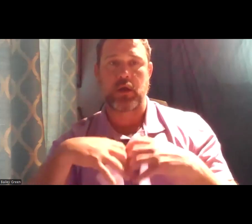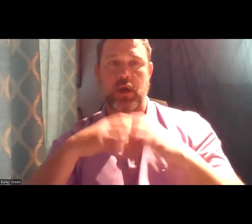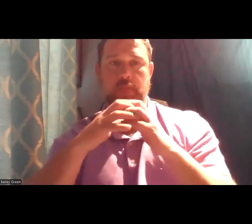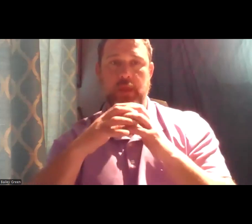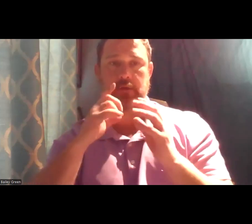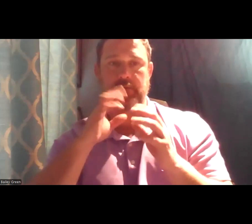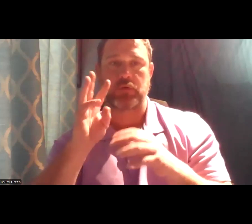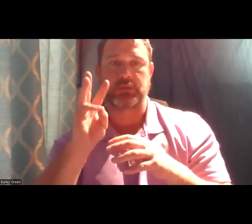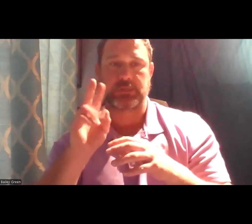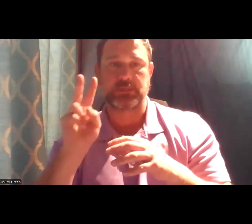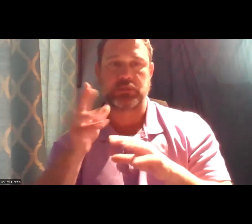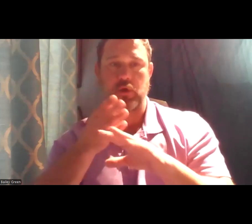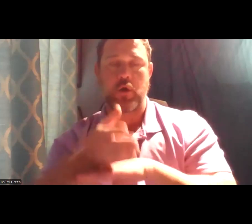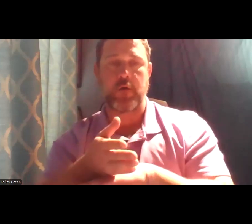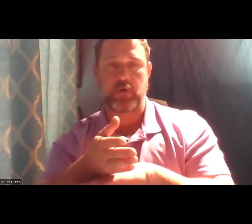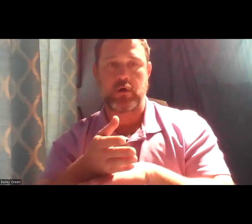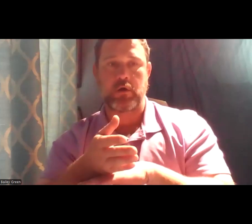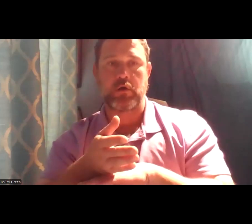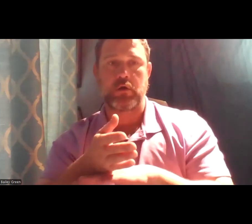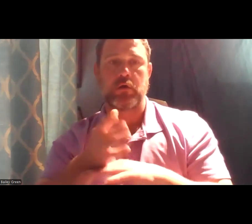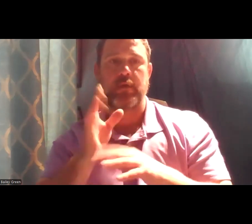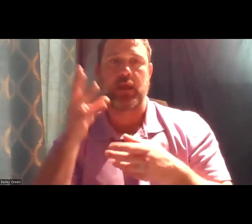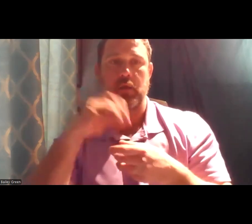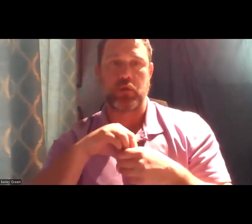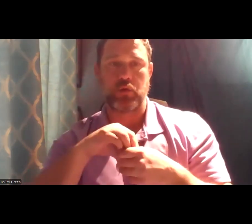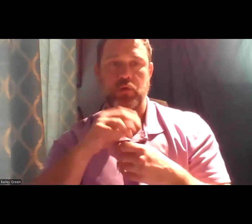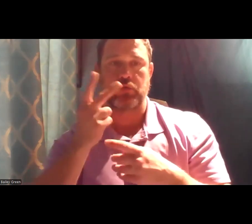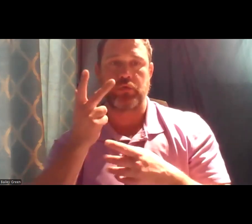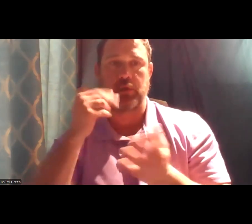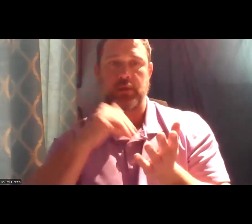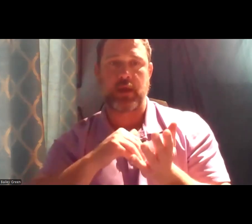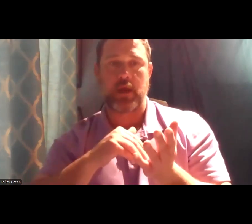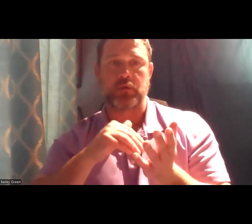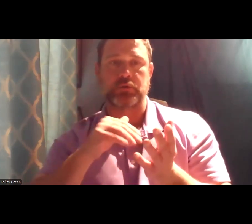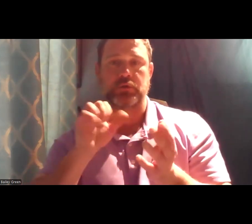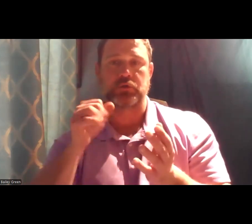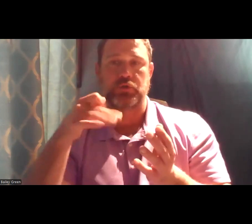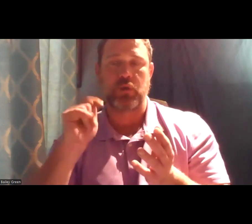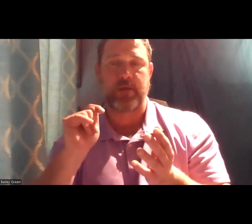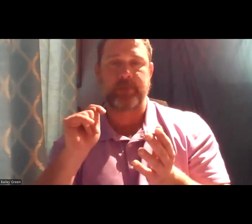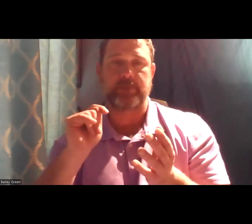people 62 and older that includes a 3,000 square foot